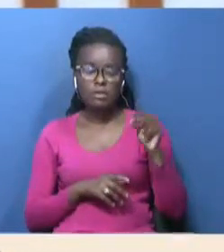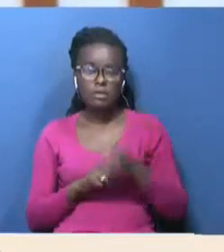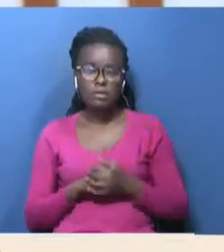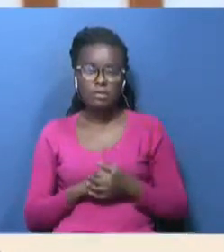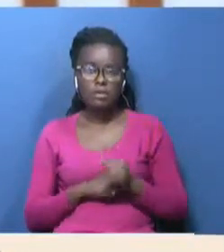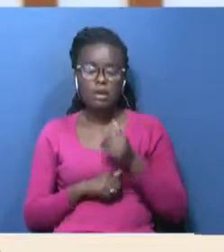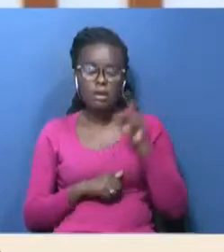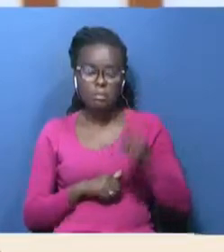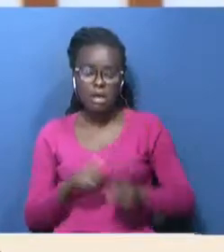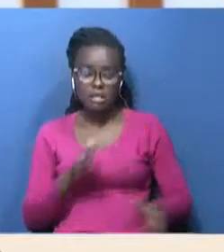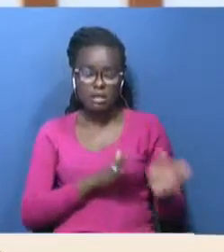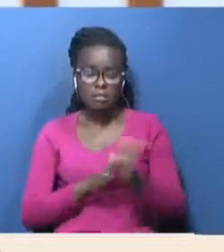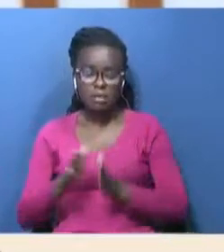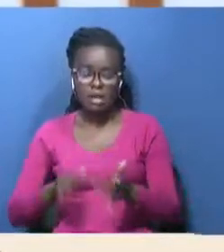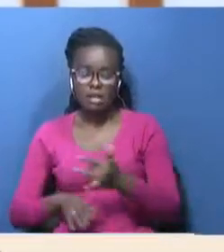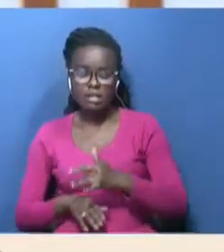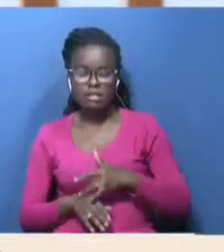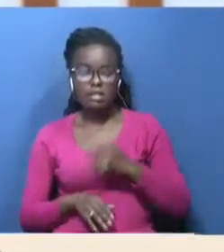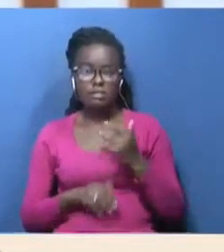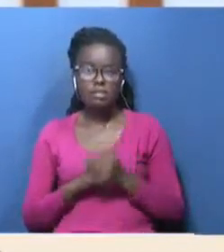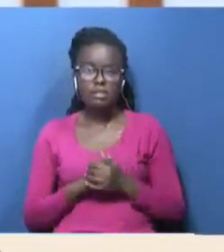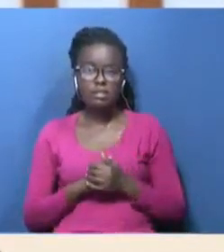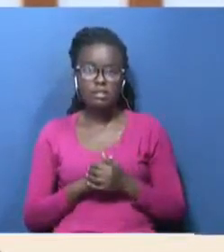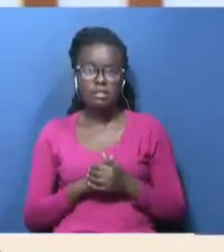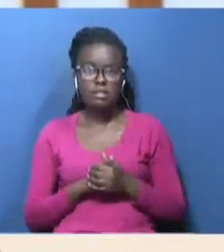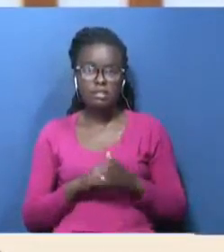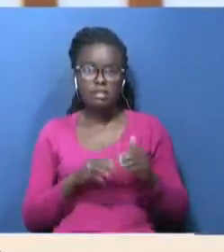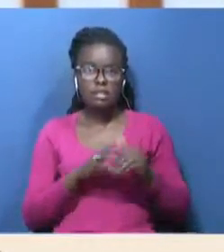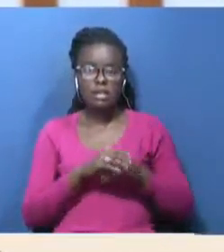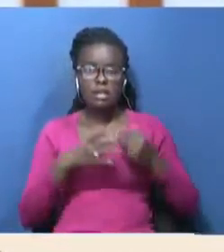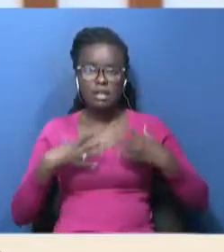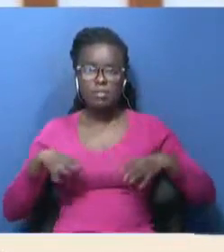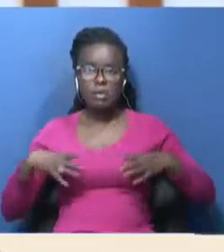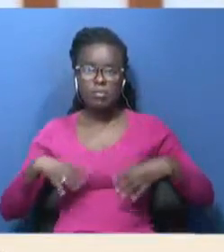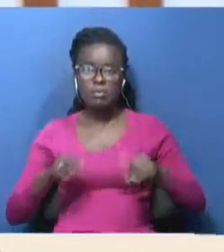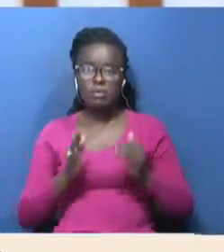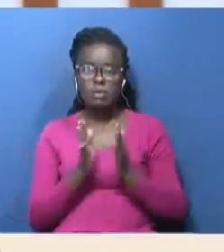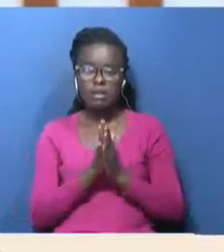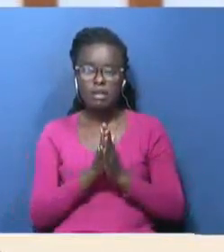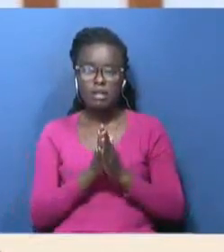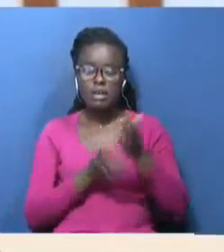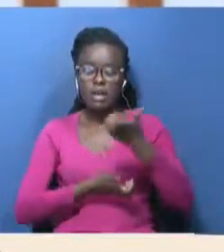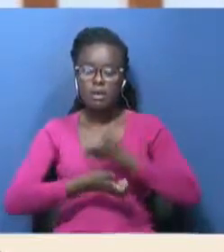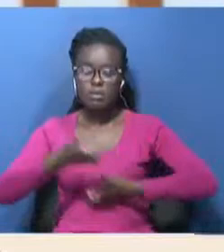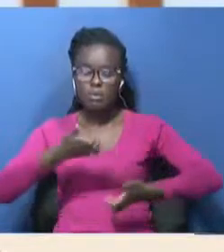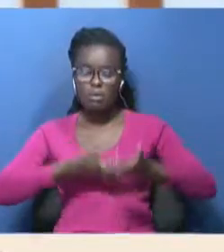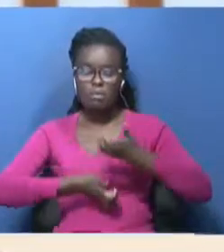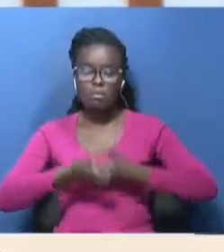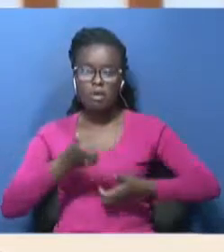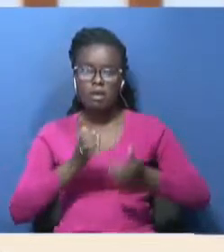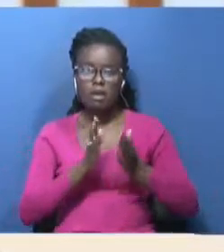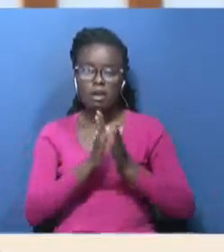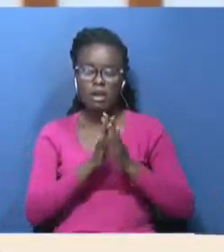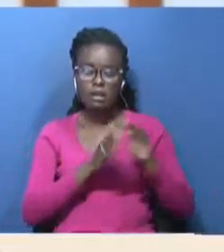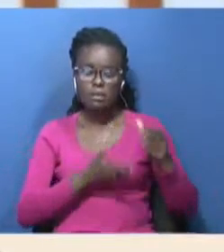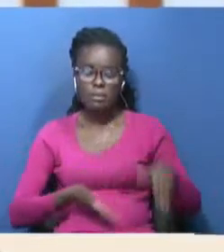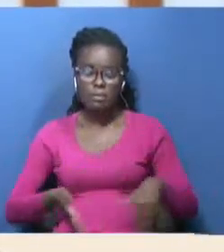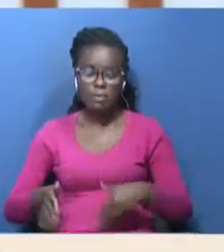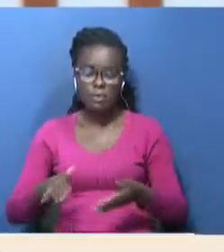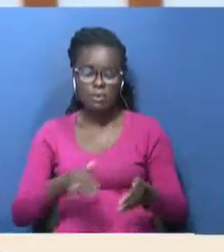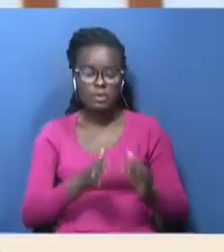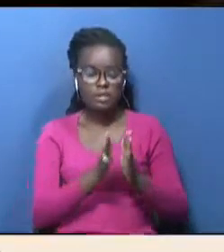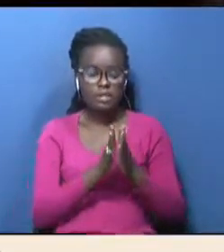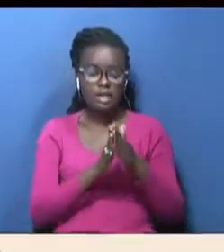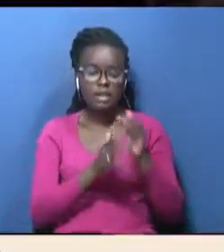need to organize ourselves around the people, around the economy, around opportunity, and